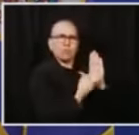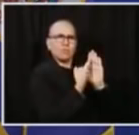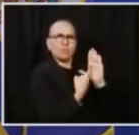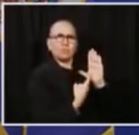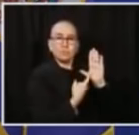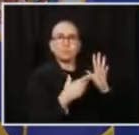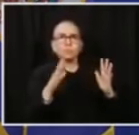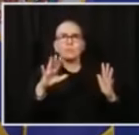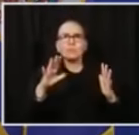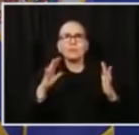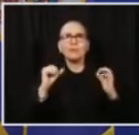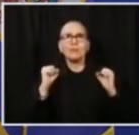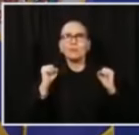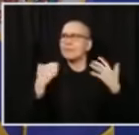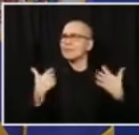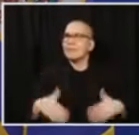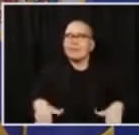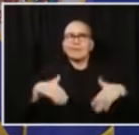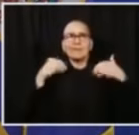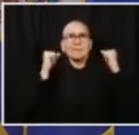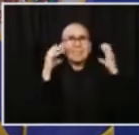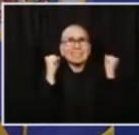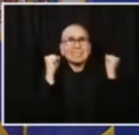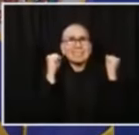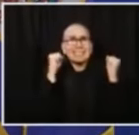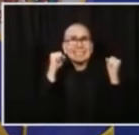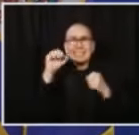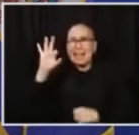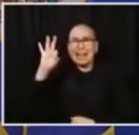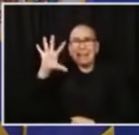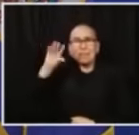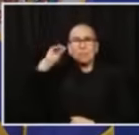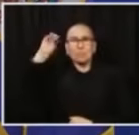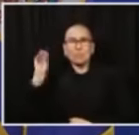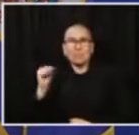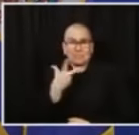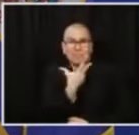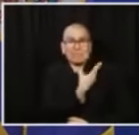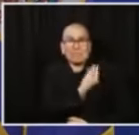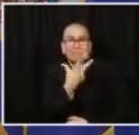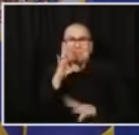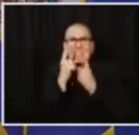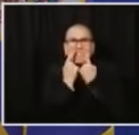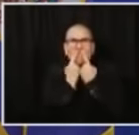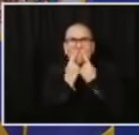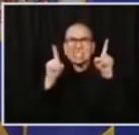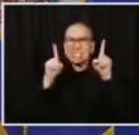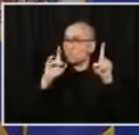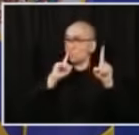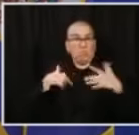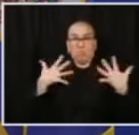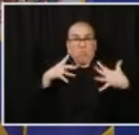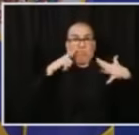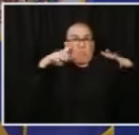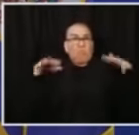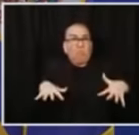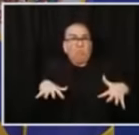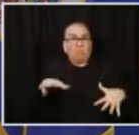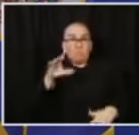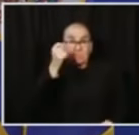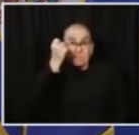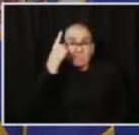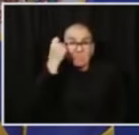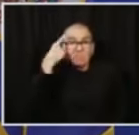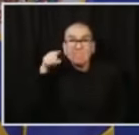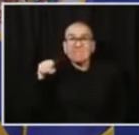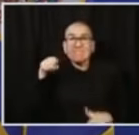are 95% effective in what they do. But at the spread that we have right now, the experts are